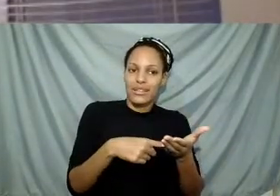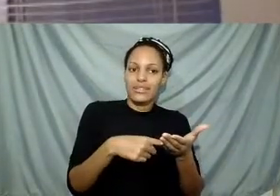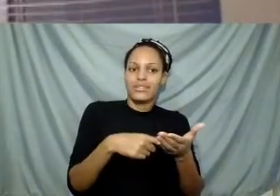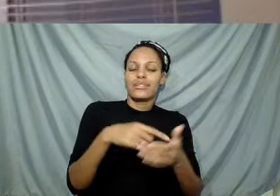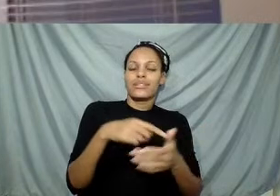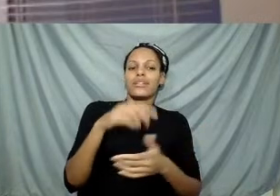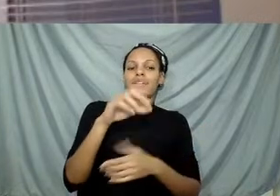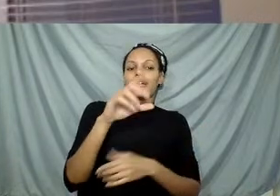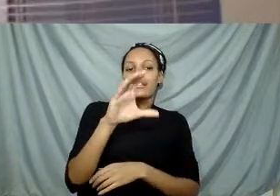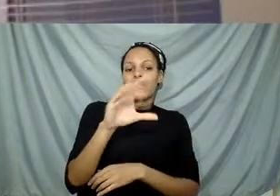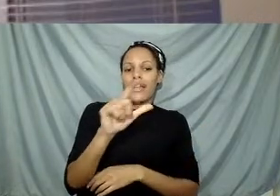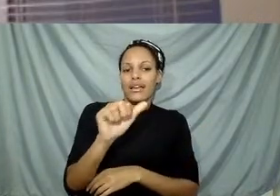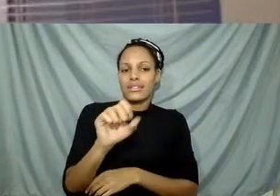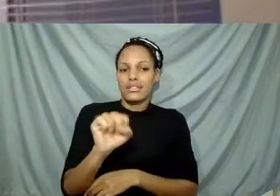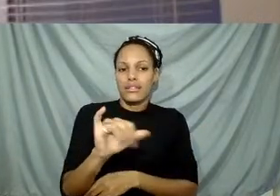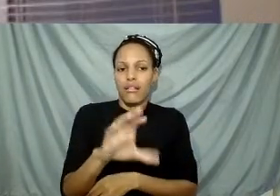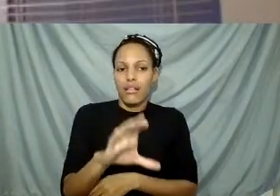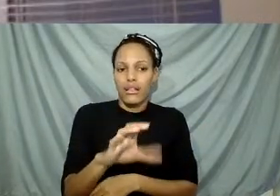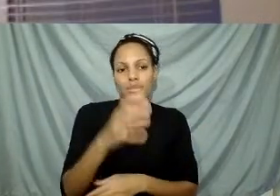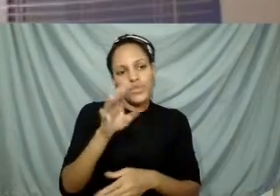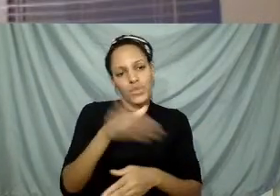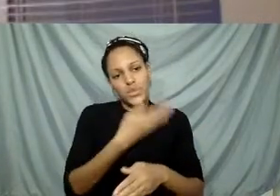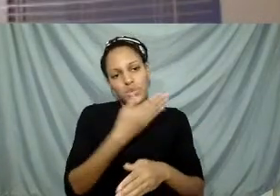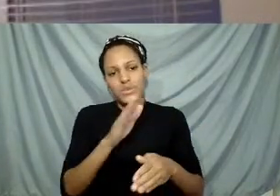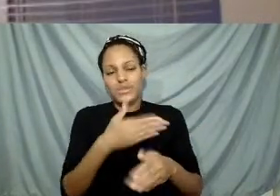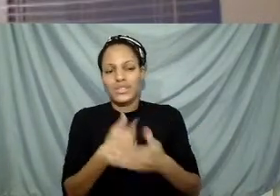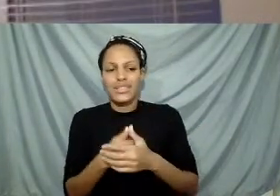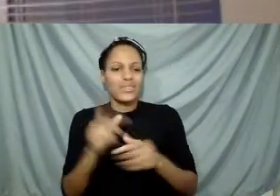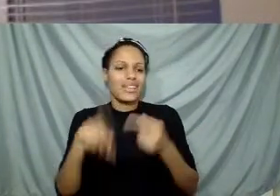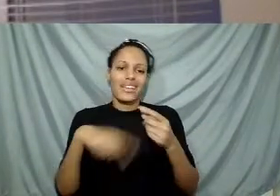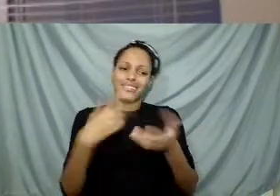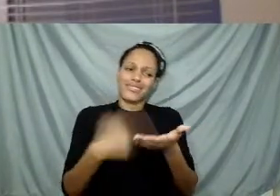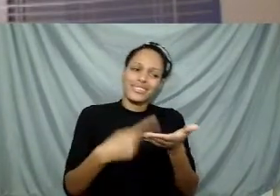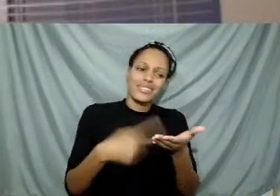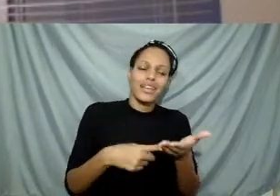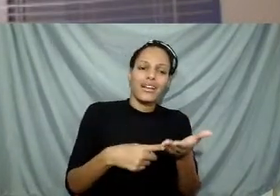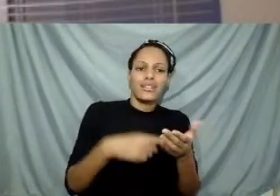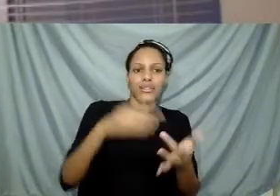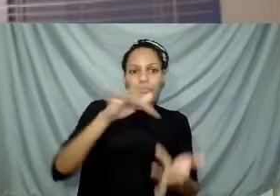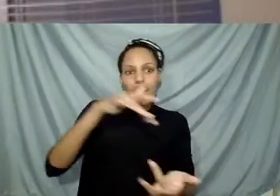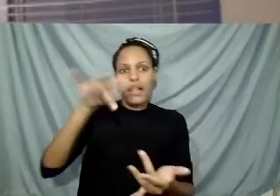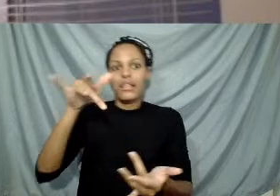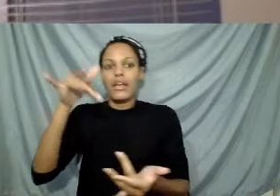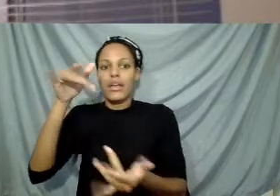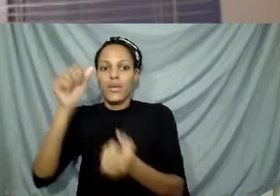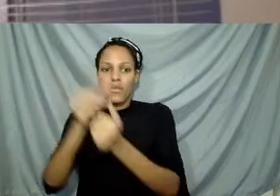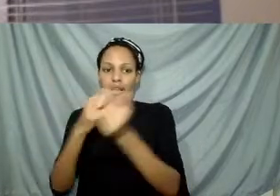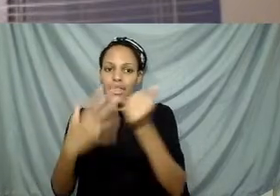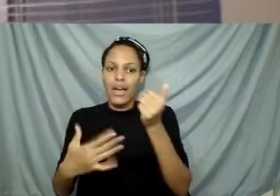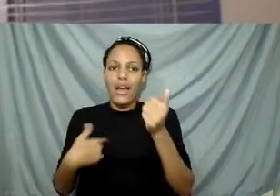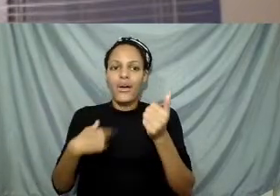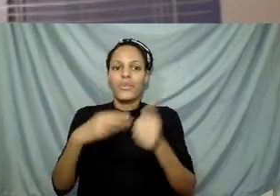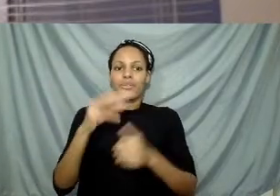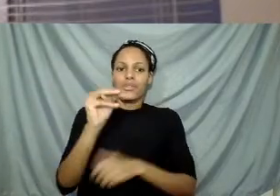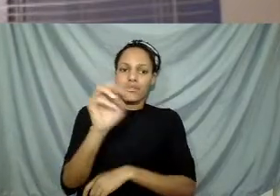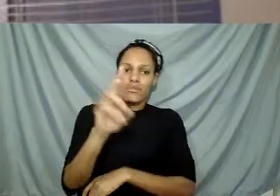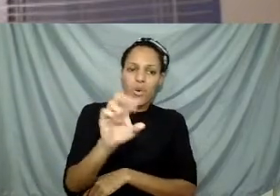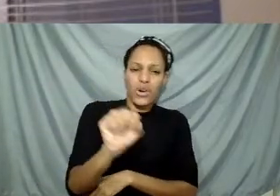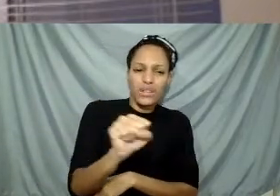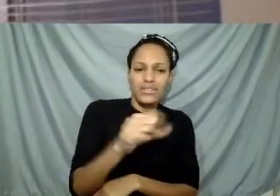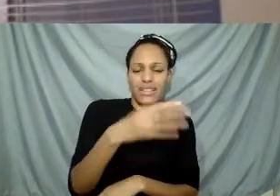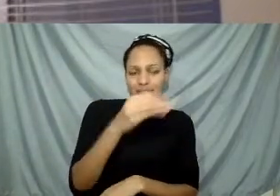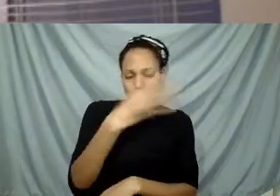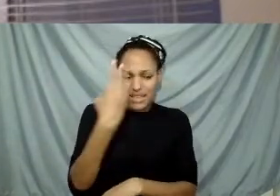the Black footprint in classical music. You can't talk about ballet without talking about the Moors and the Black